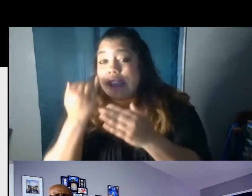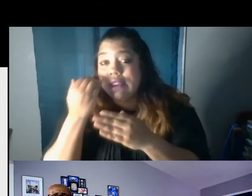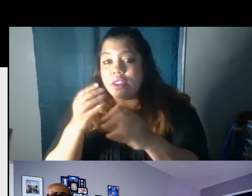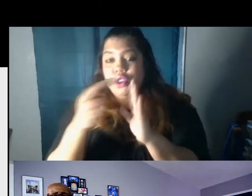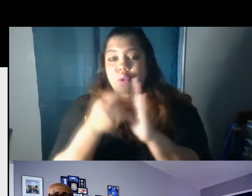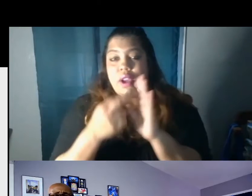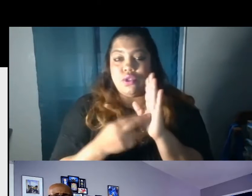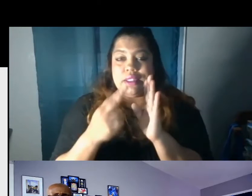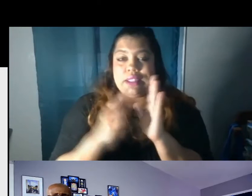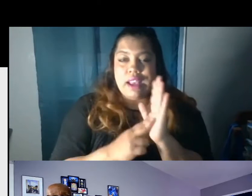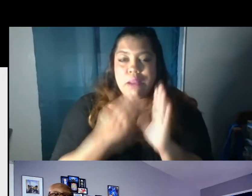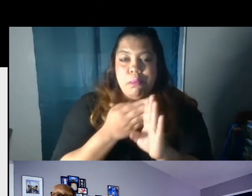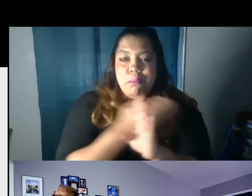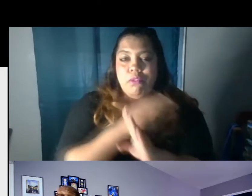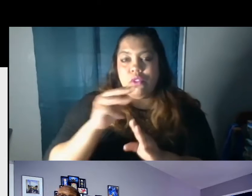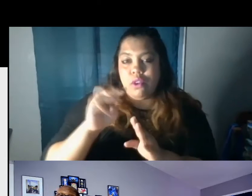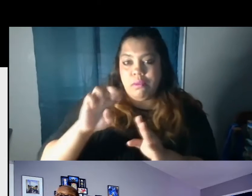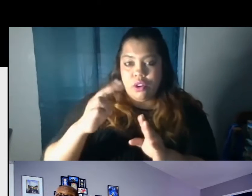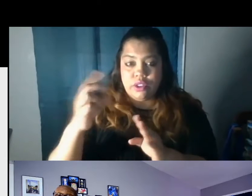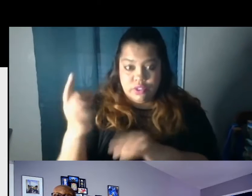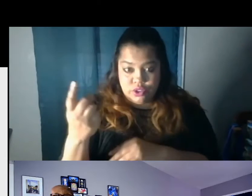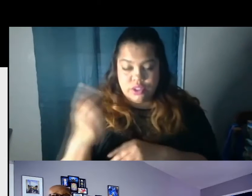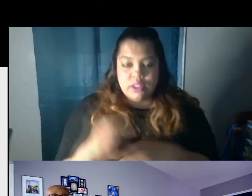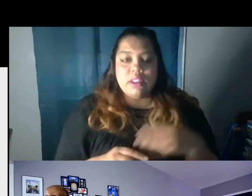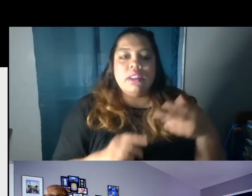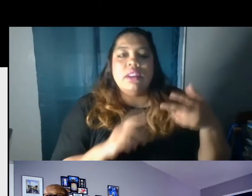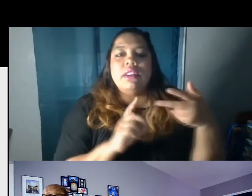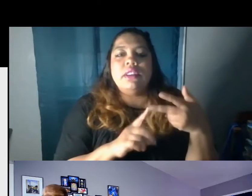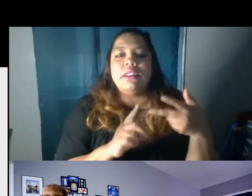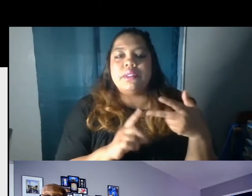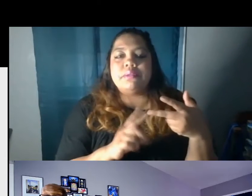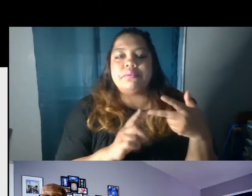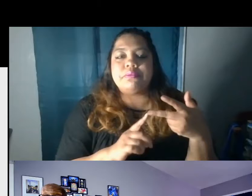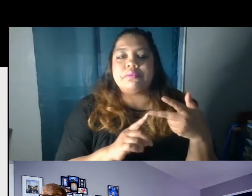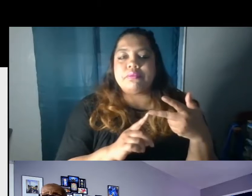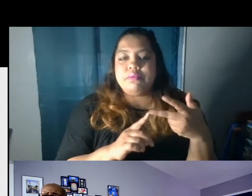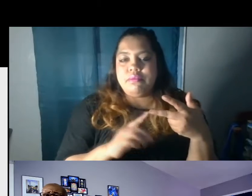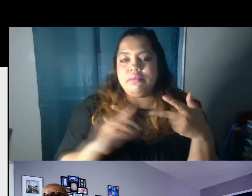of Science of Mind, facilitated by Reverend Dr. Ray.